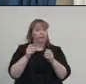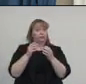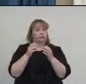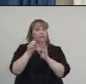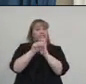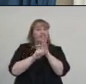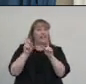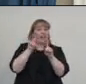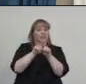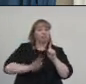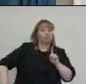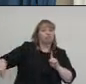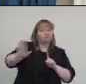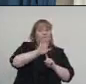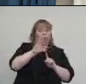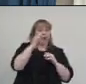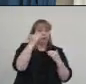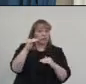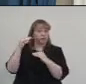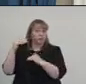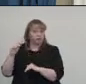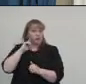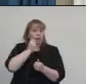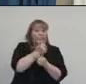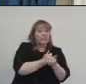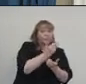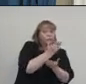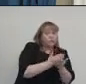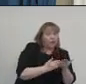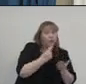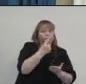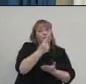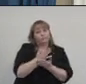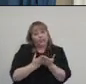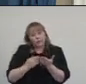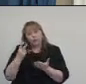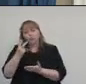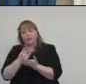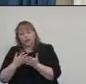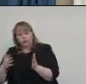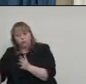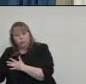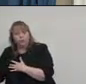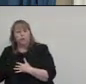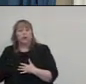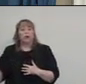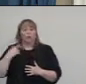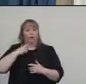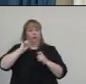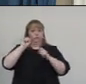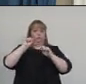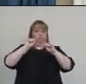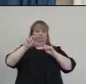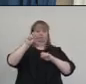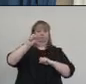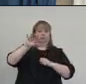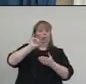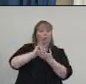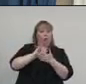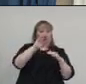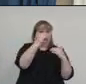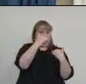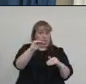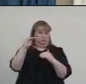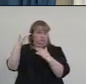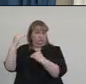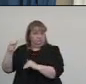and restrictions for each phase under which individuals and businesses must operate that are based on the social distancing